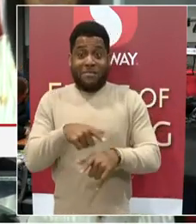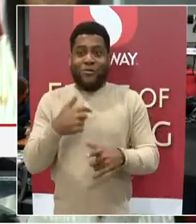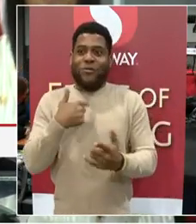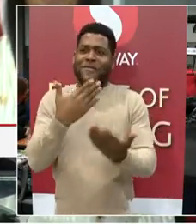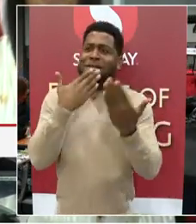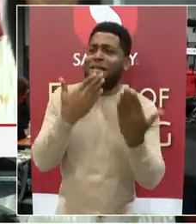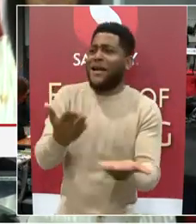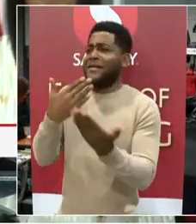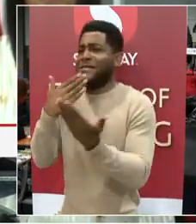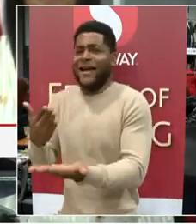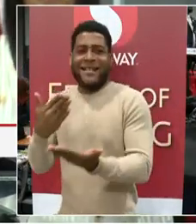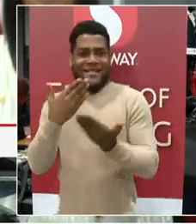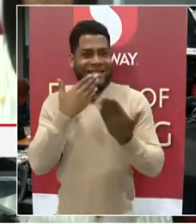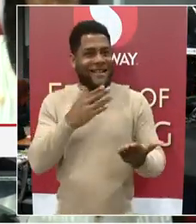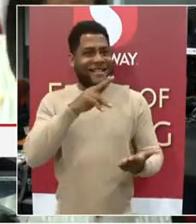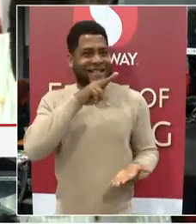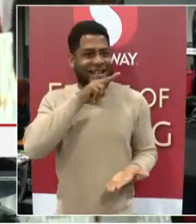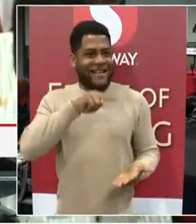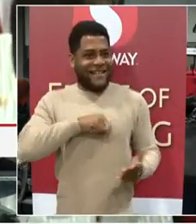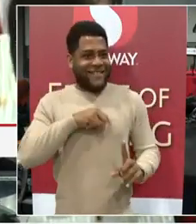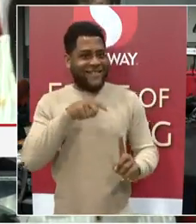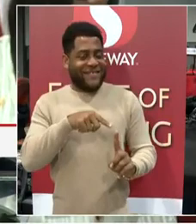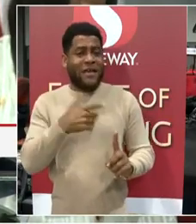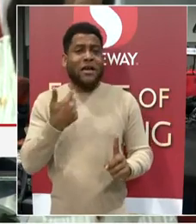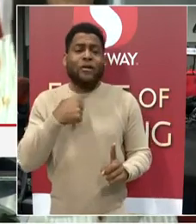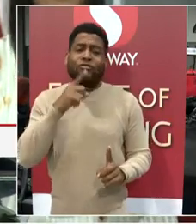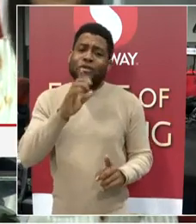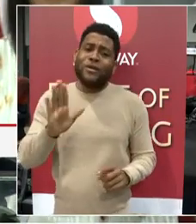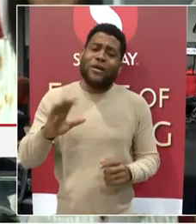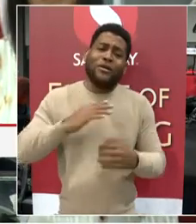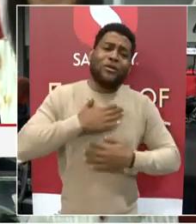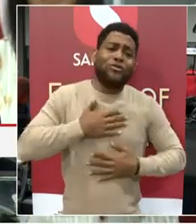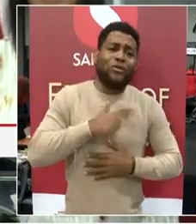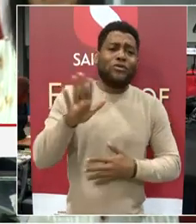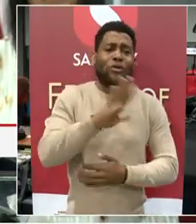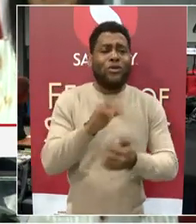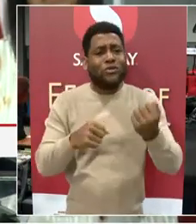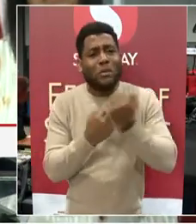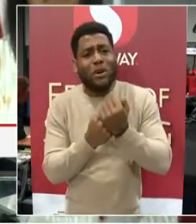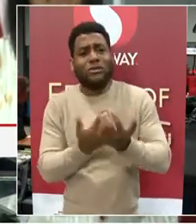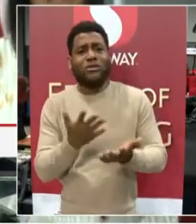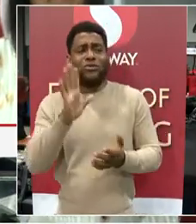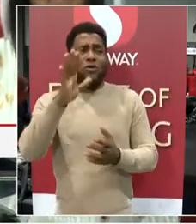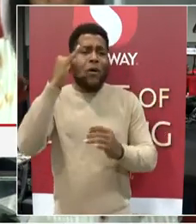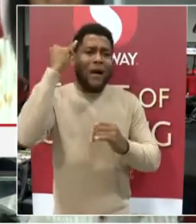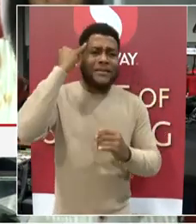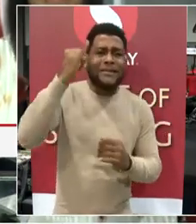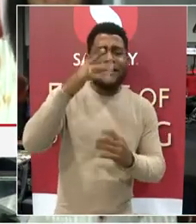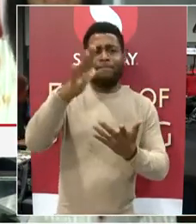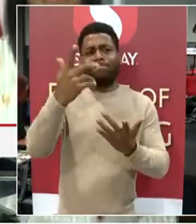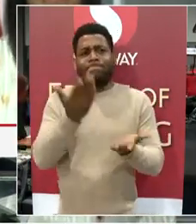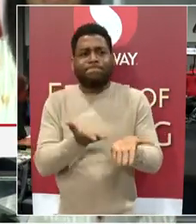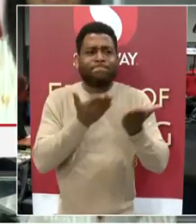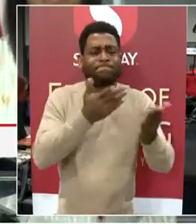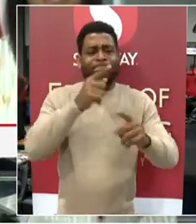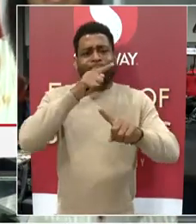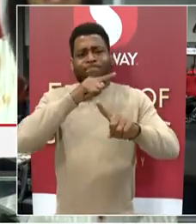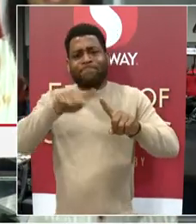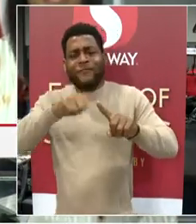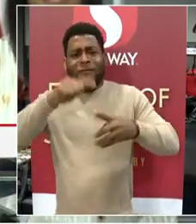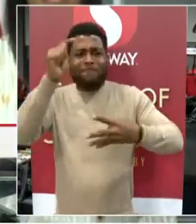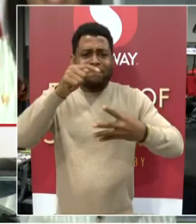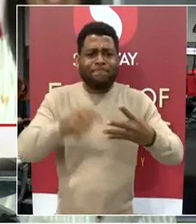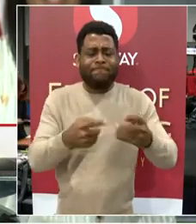support, your challenges, your great ideas, your willingness to roll up your sleeves, and your commitment